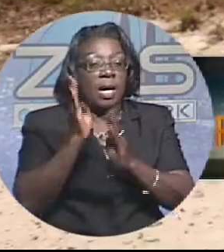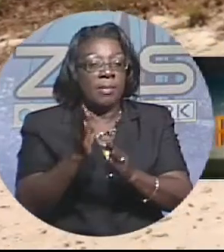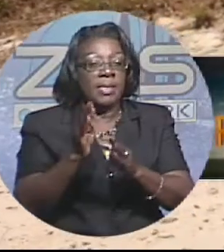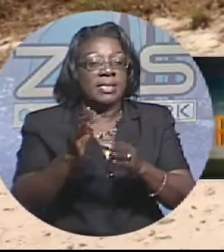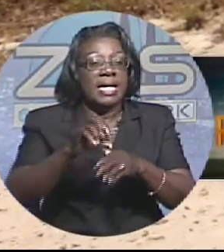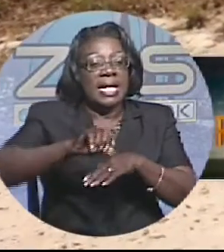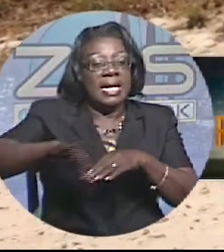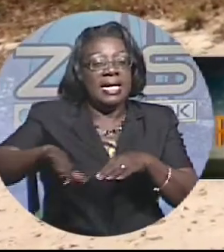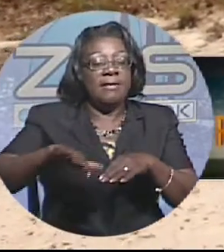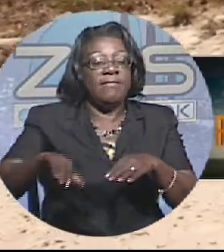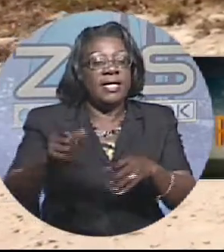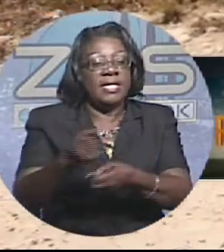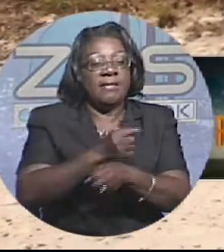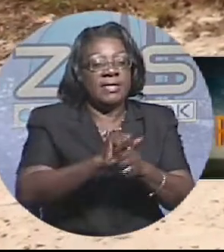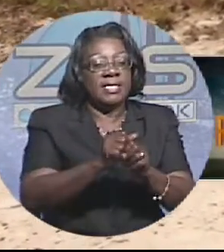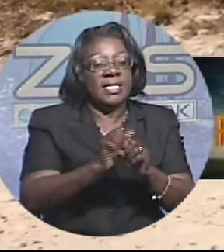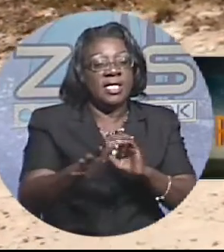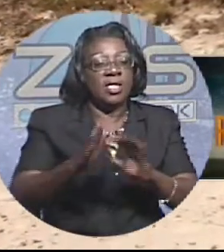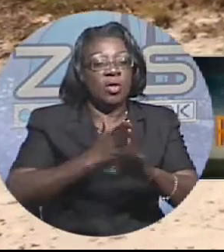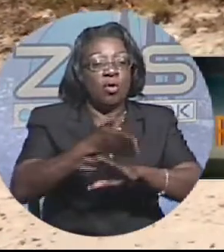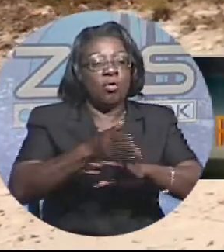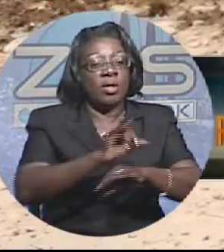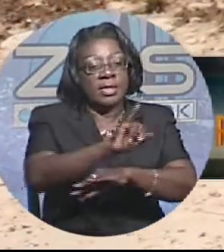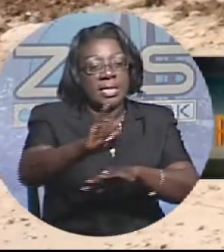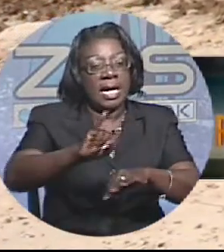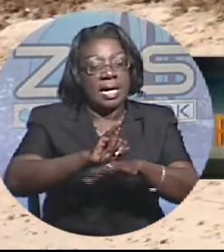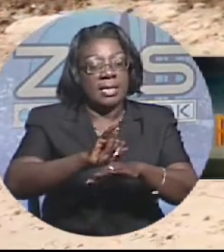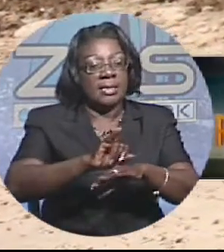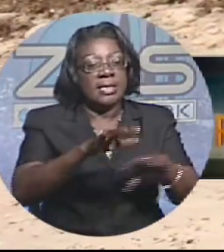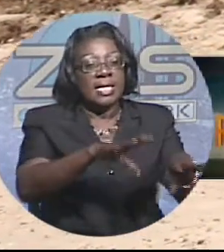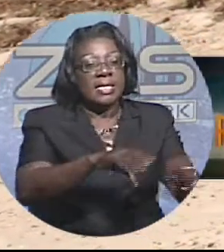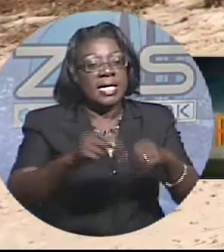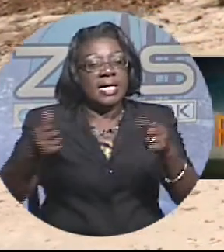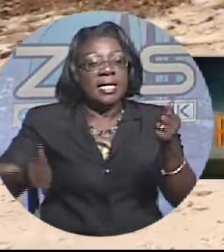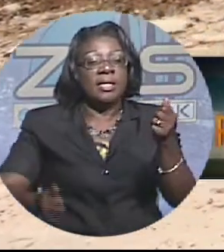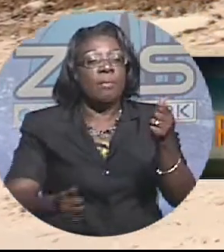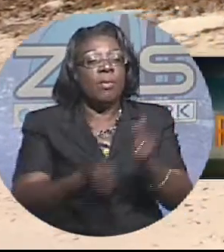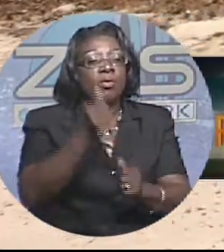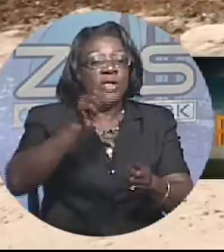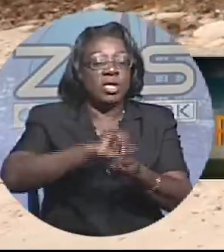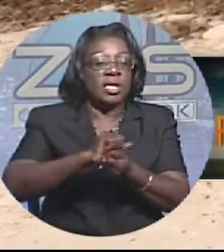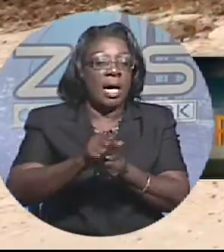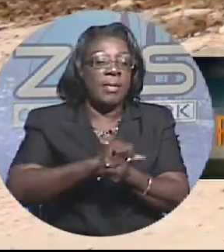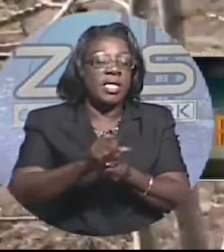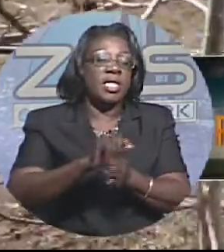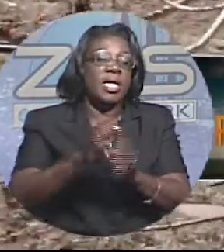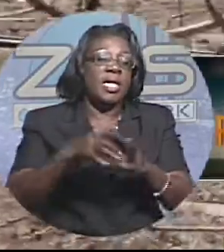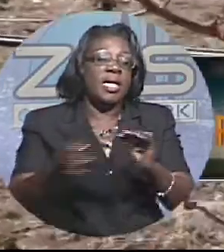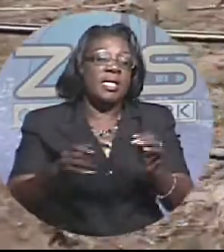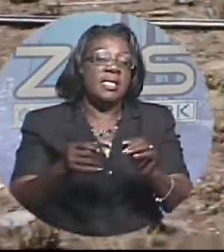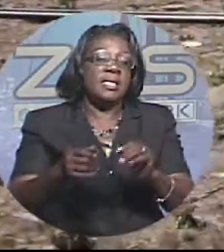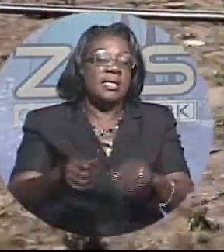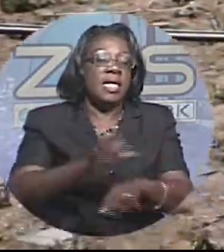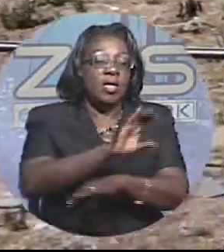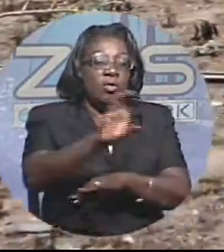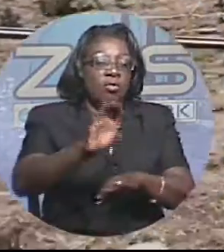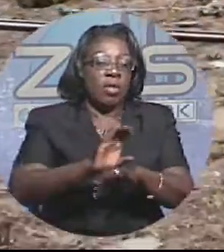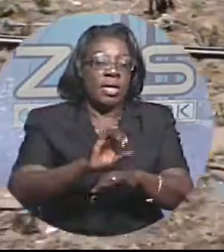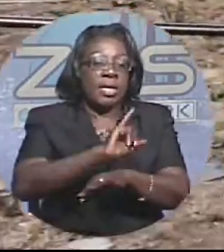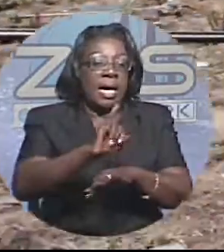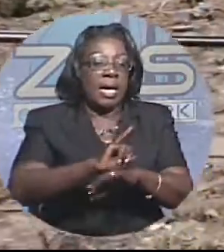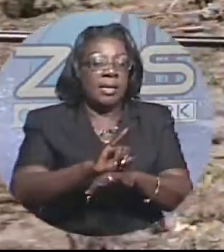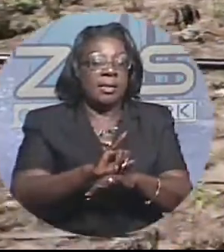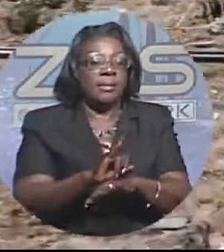devastation to the central and southeastern islands. Taking the biggest hit by the monstrous Category 4 storm is the quaint community of